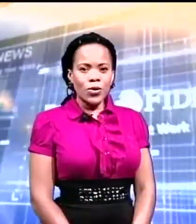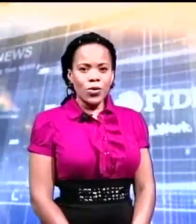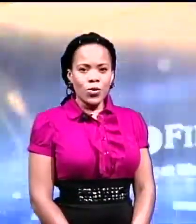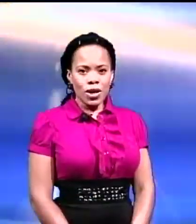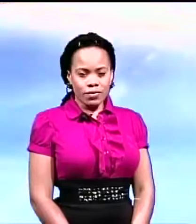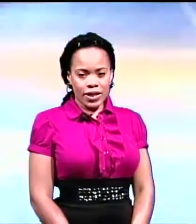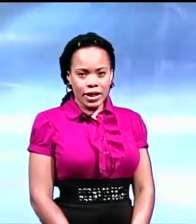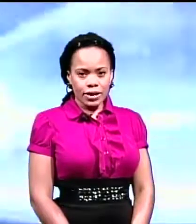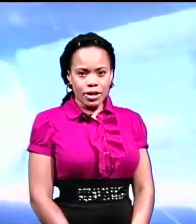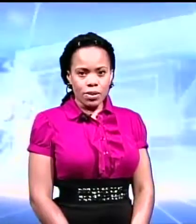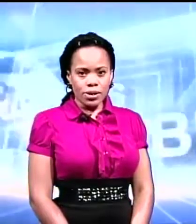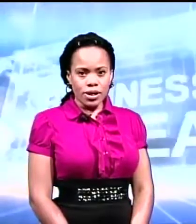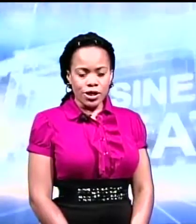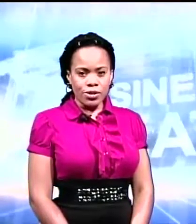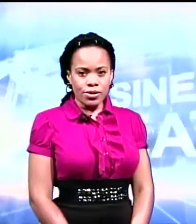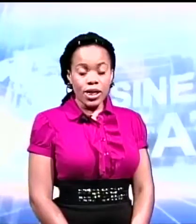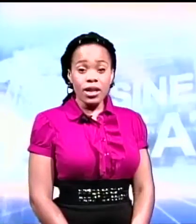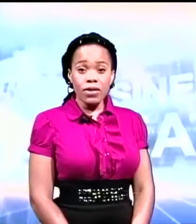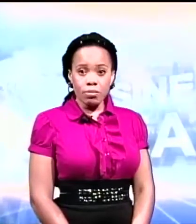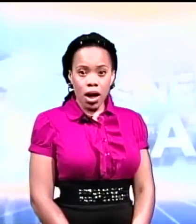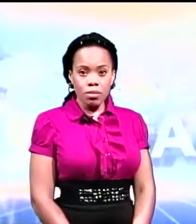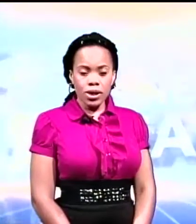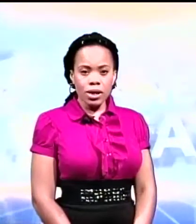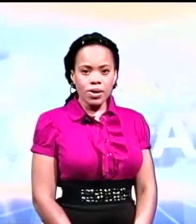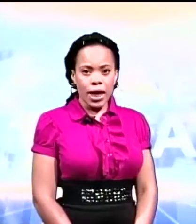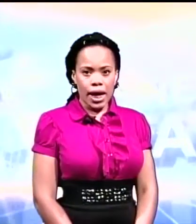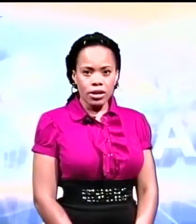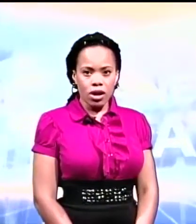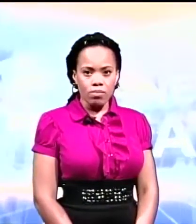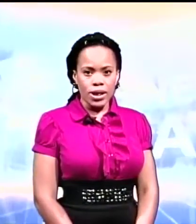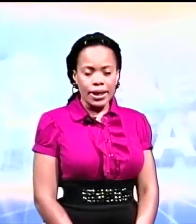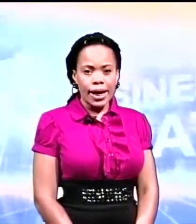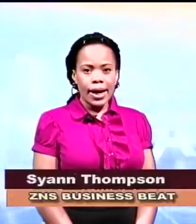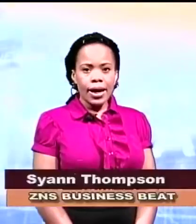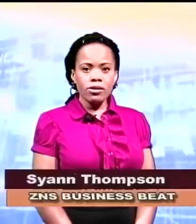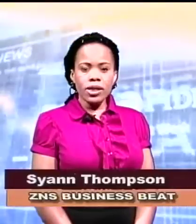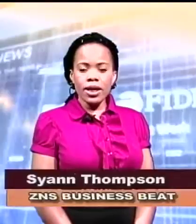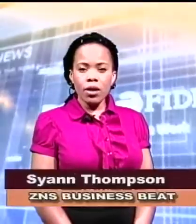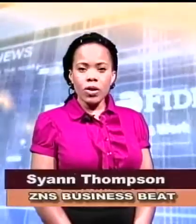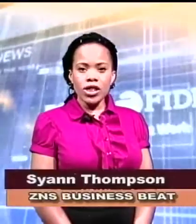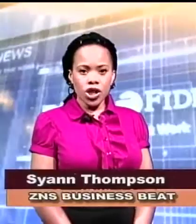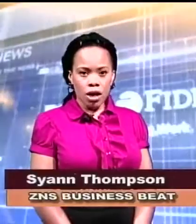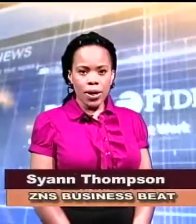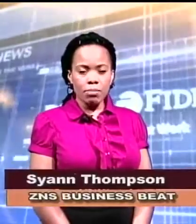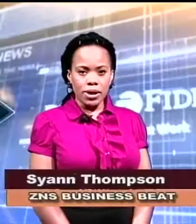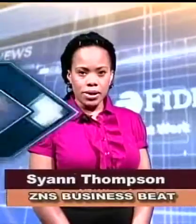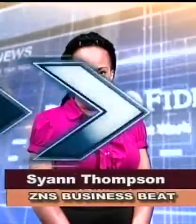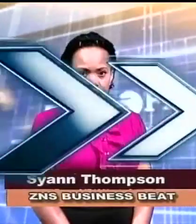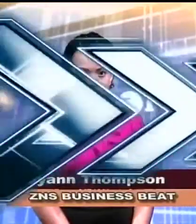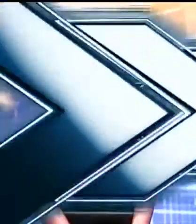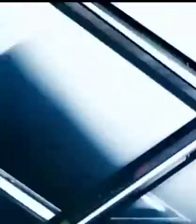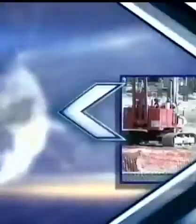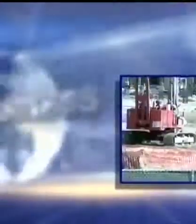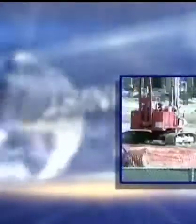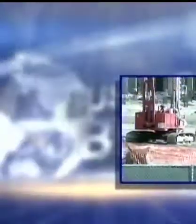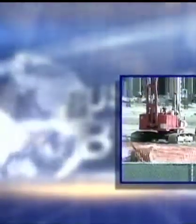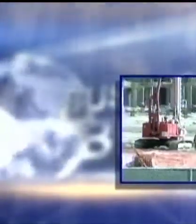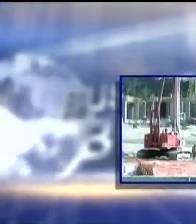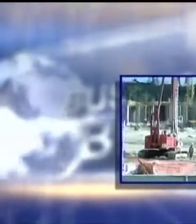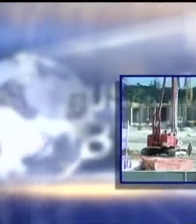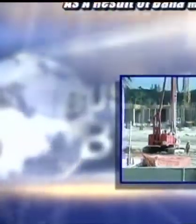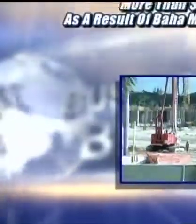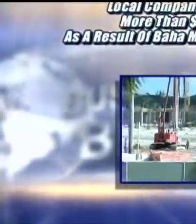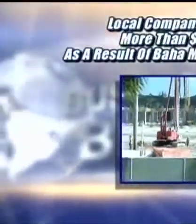Welcome to your Royal Fidelity Business News. Good evening, Bahamas. I'm Cyan Thompson. Here's a look at what's topping business news.